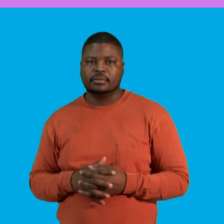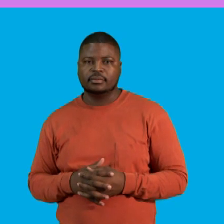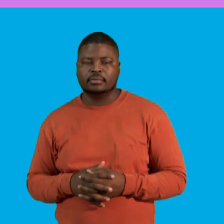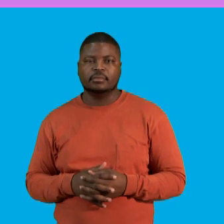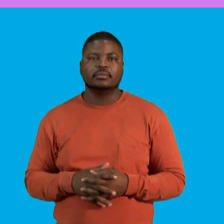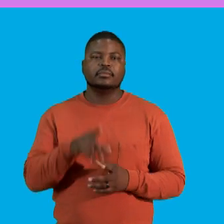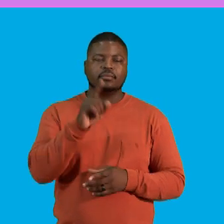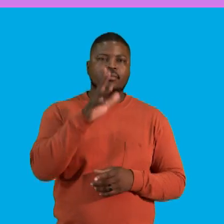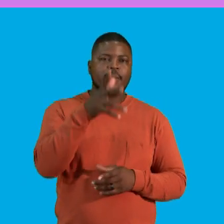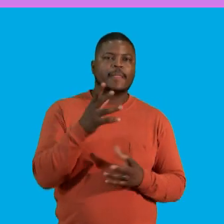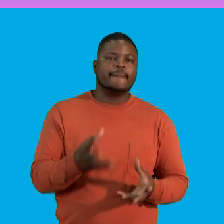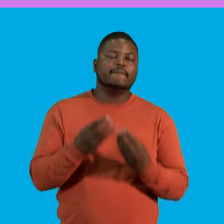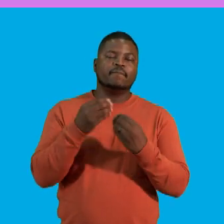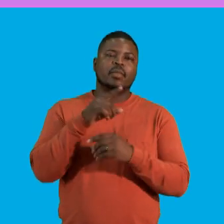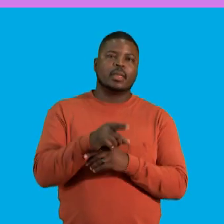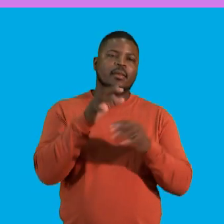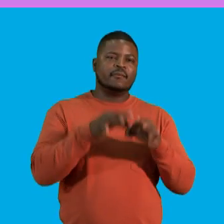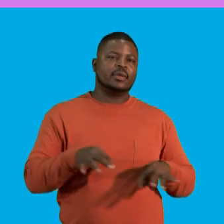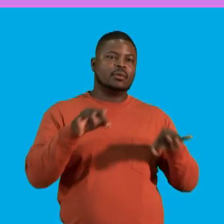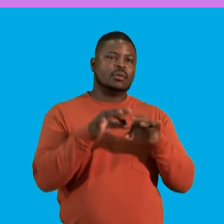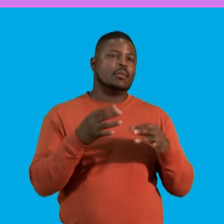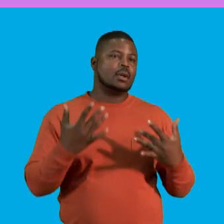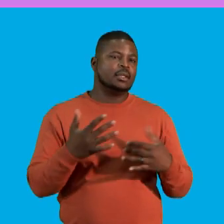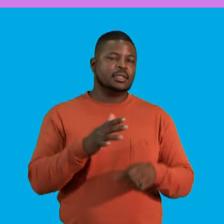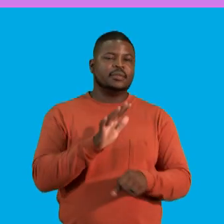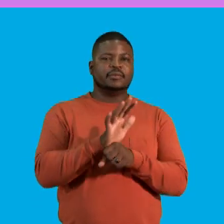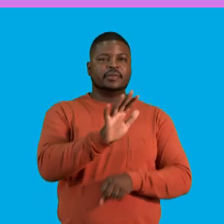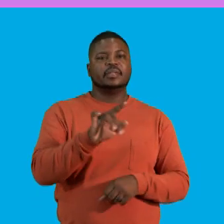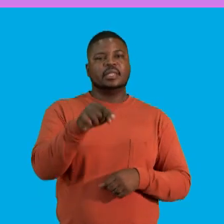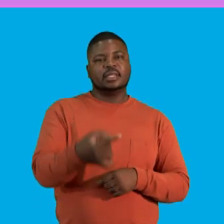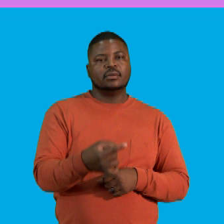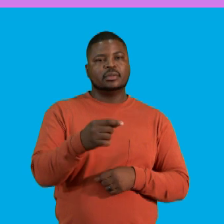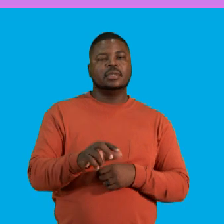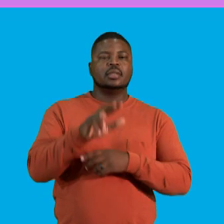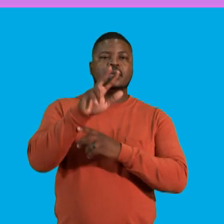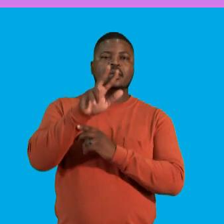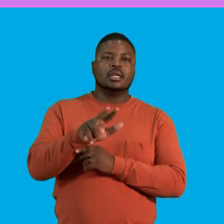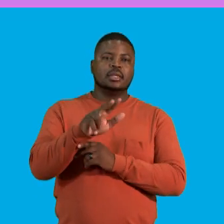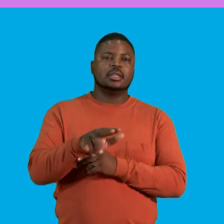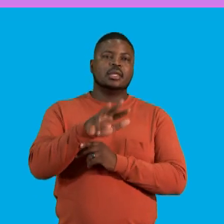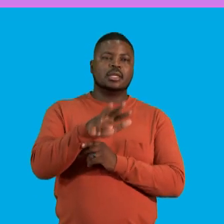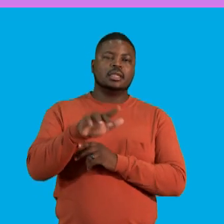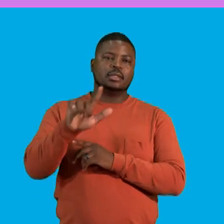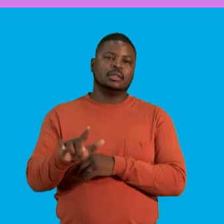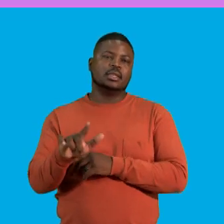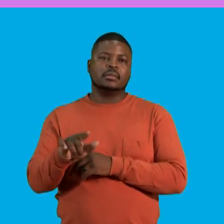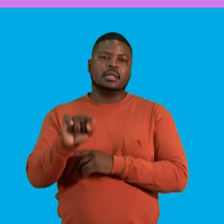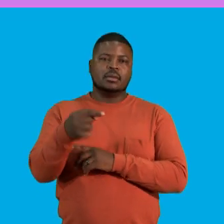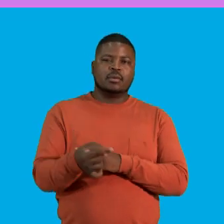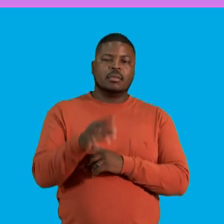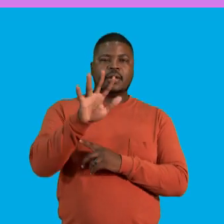out. It gives us the value of 15,000 897